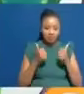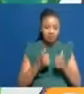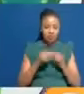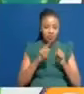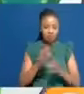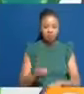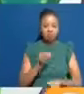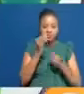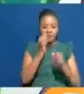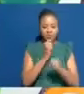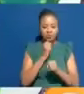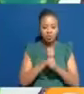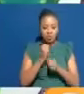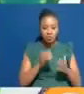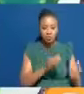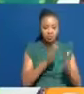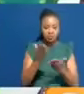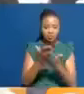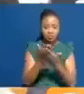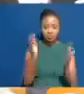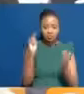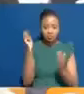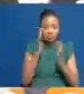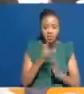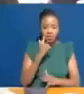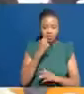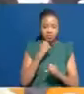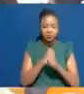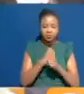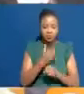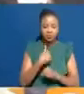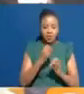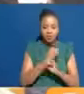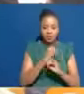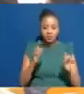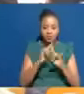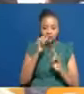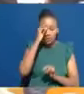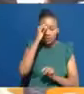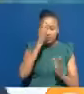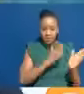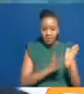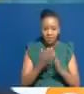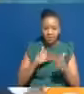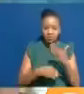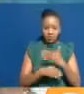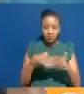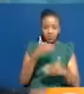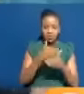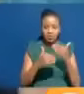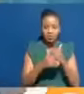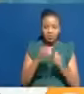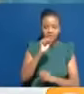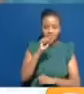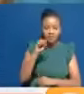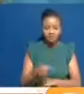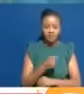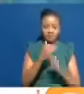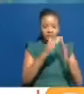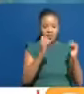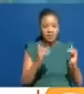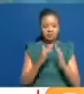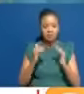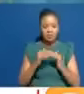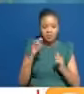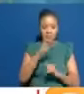to jobless Kenyans. The government intends to construct 5,000 units in Molo. Tunataka tukusanye hii watu yote tuishi mali